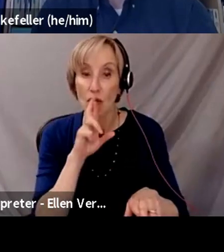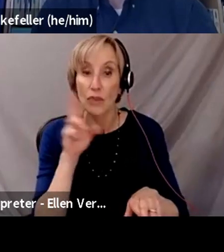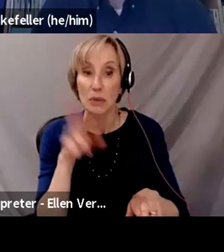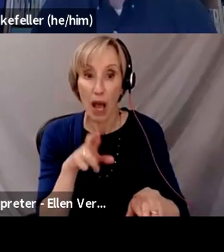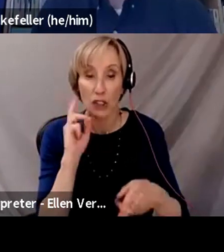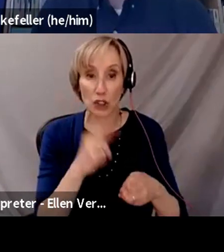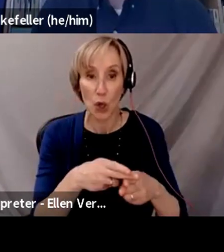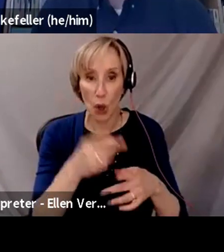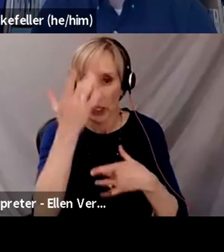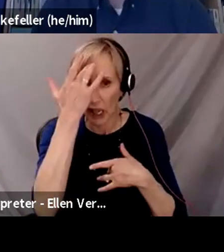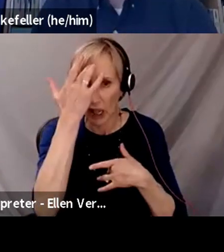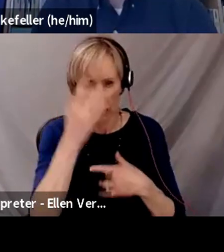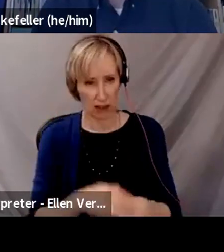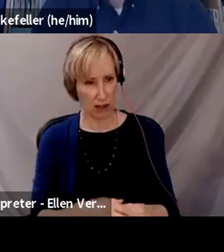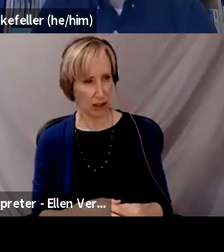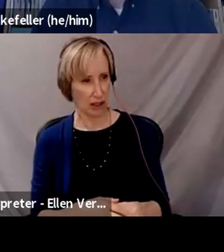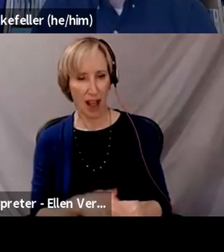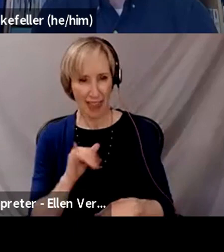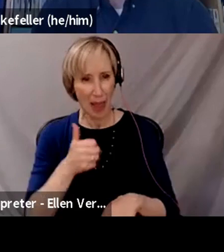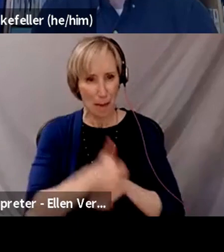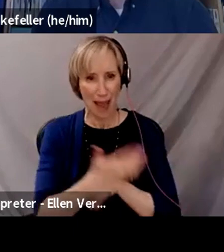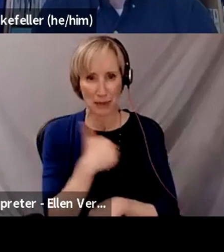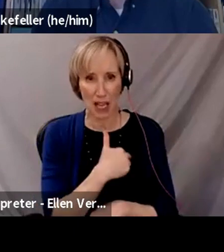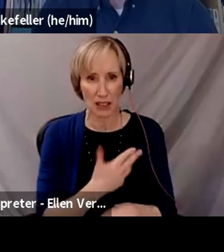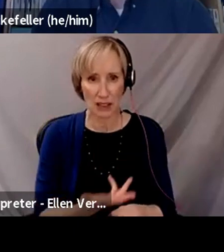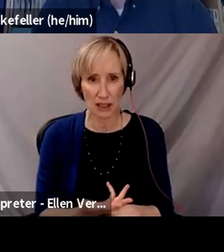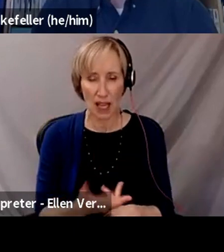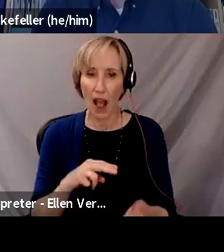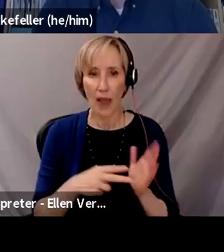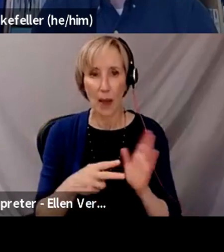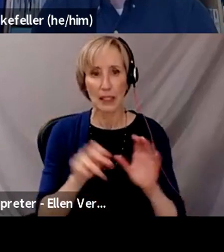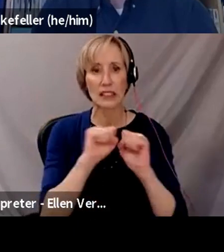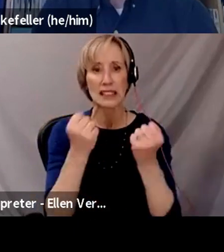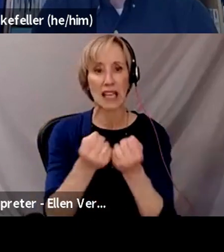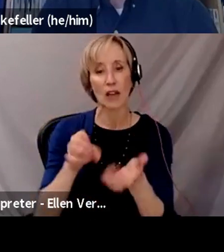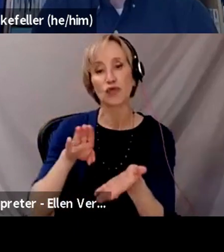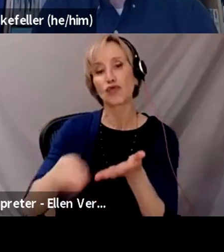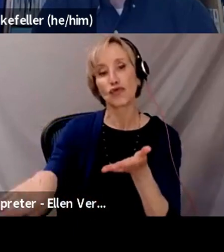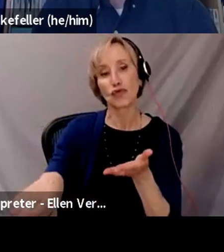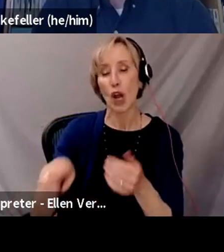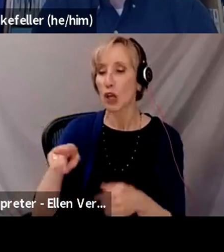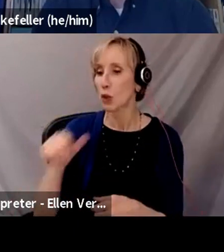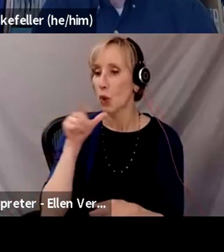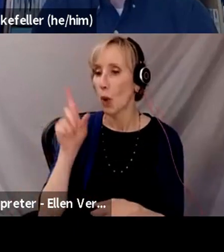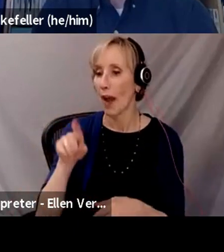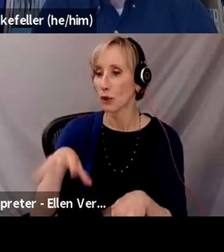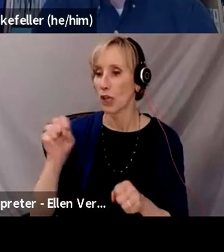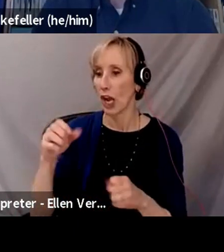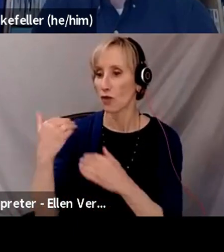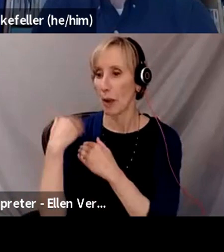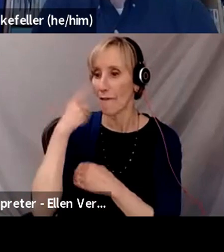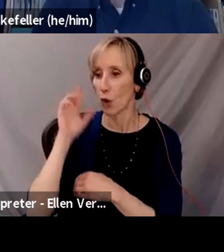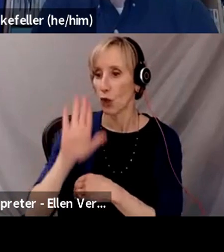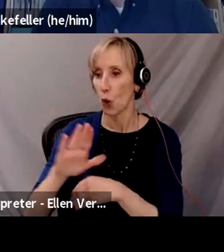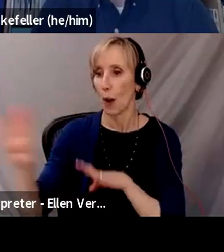that scapegoats us. And it also gives society a free card, so that they don't have to take responsibility, so that we